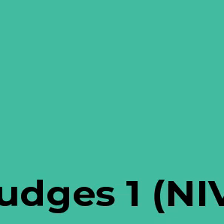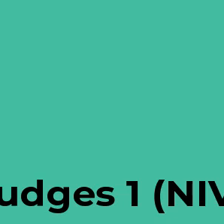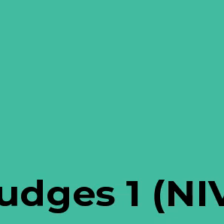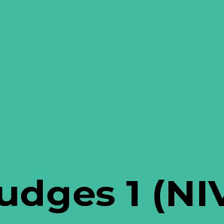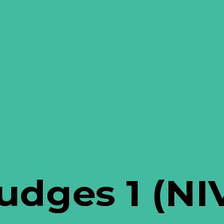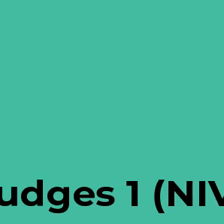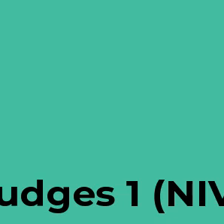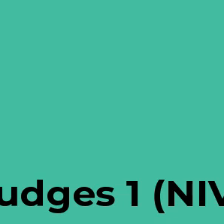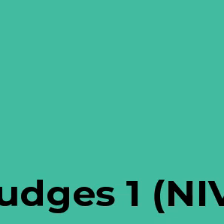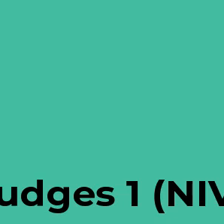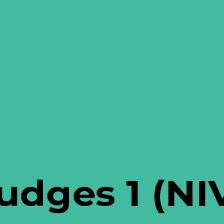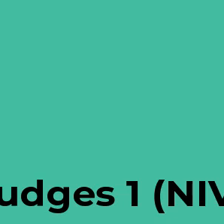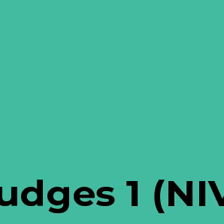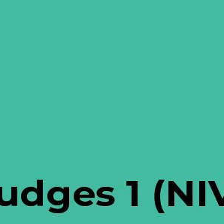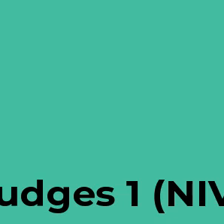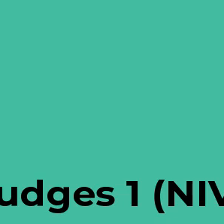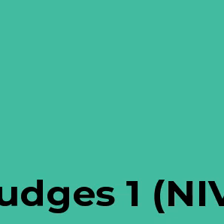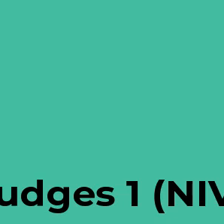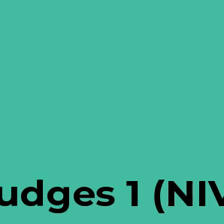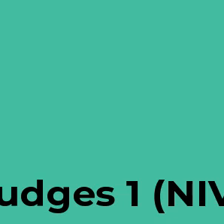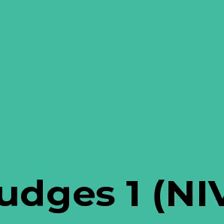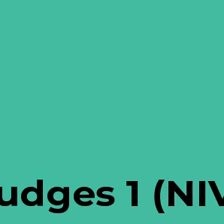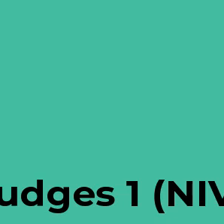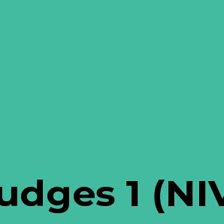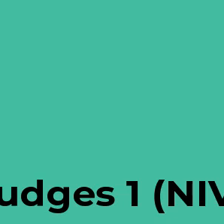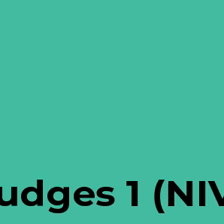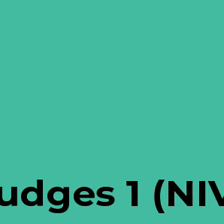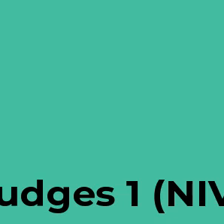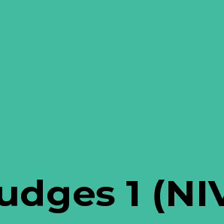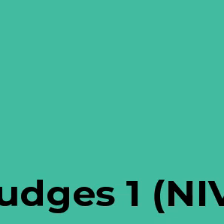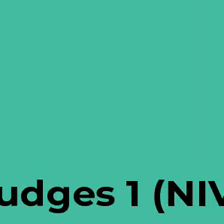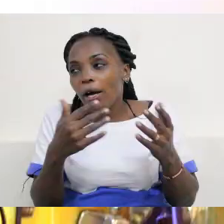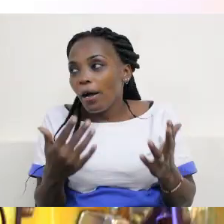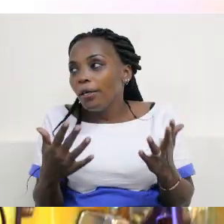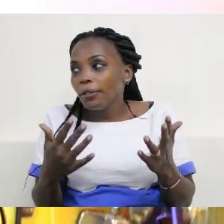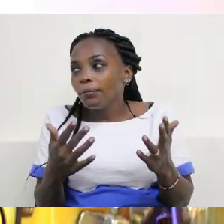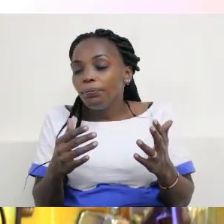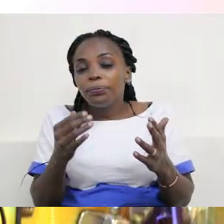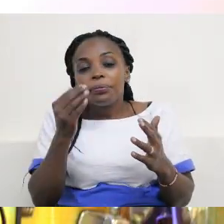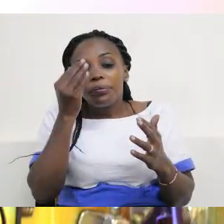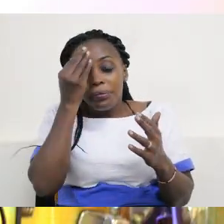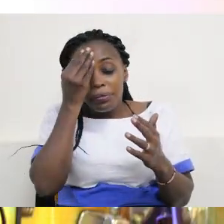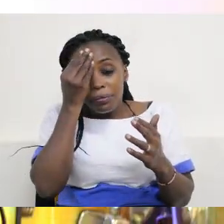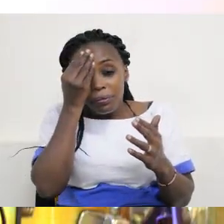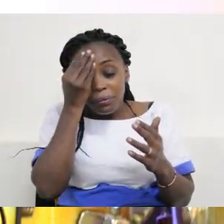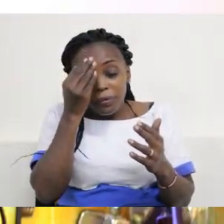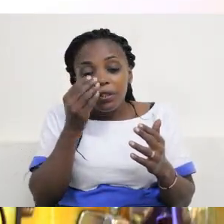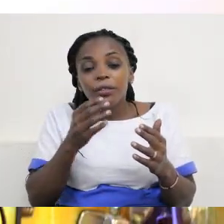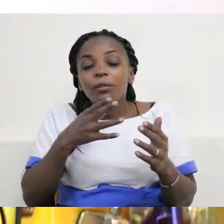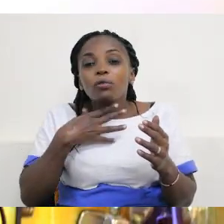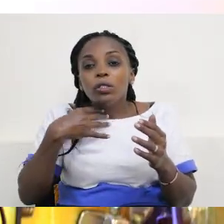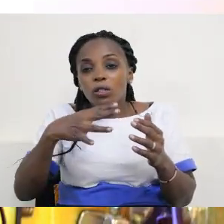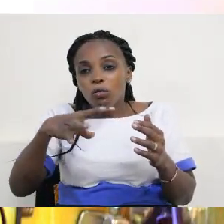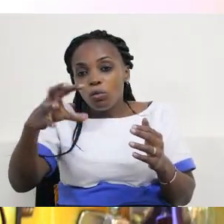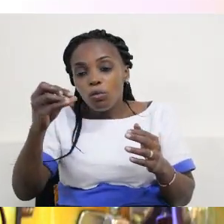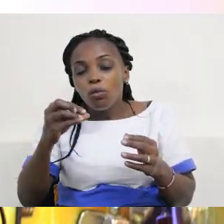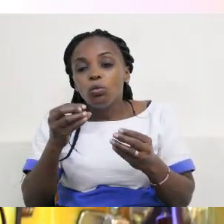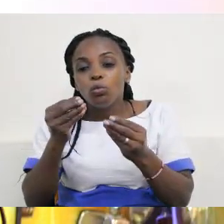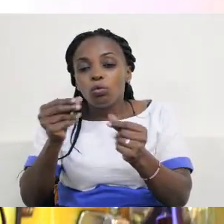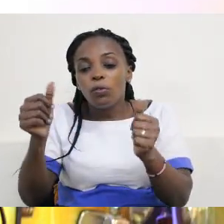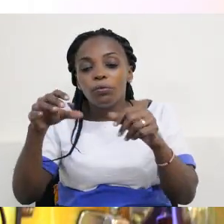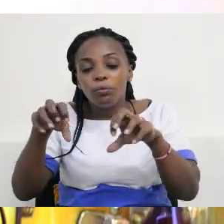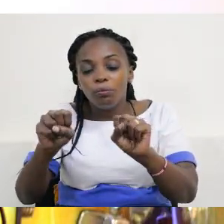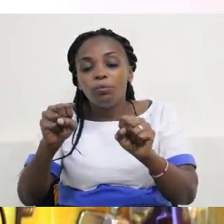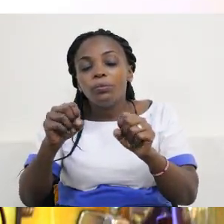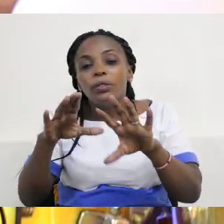first. I have given the land into their hands." In this portion of scripture, the Israelites are to go up and finish conquering the land